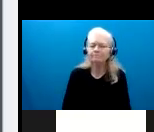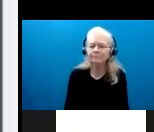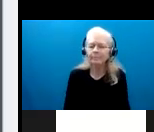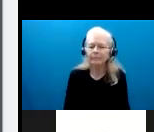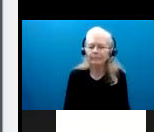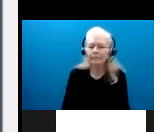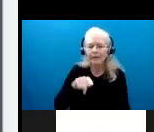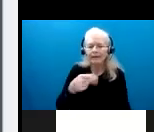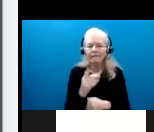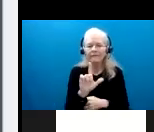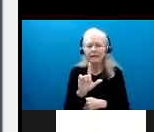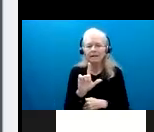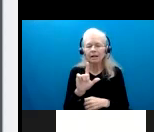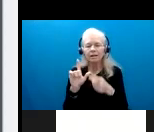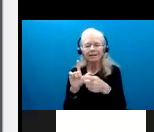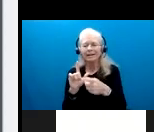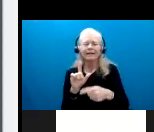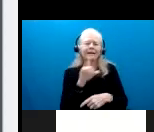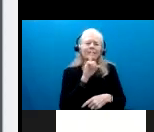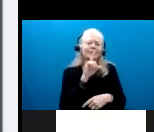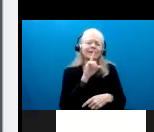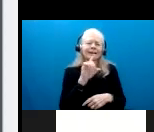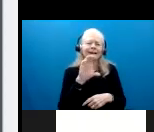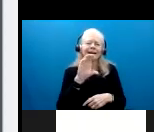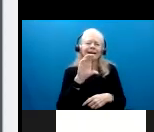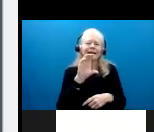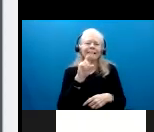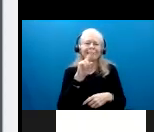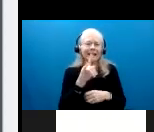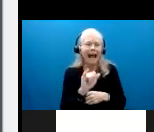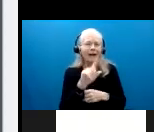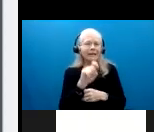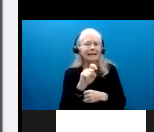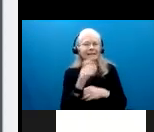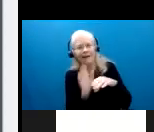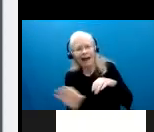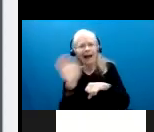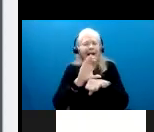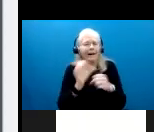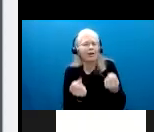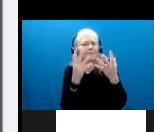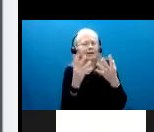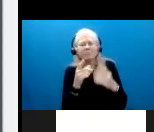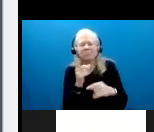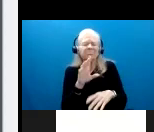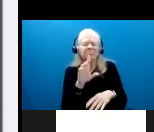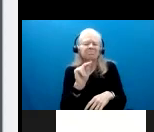I don't think the county needs to do that any more than it's doing it now. I mean, it should have information from permitting, but there are commercial services that do that. So I don't know if